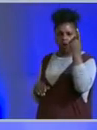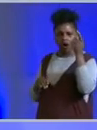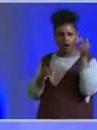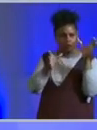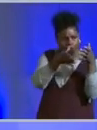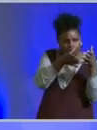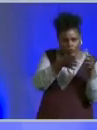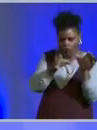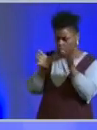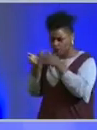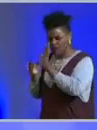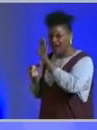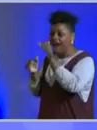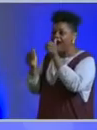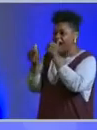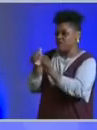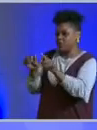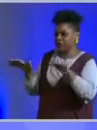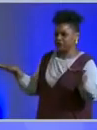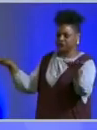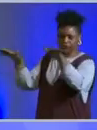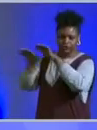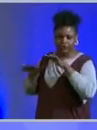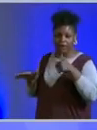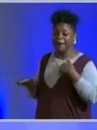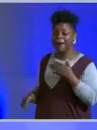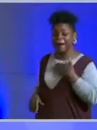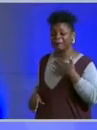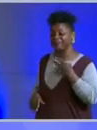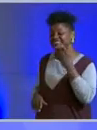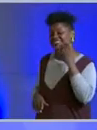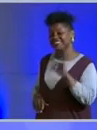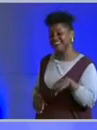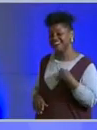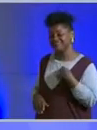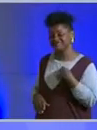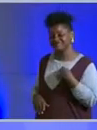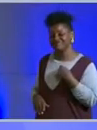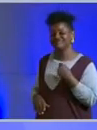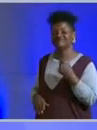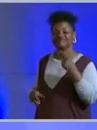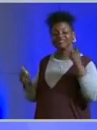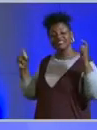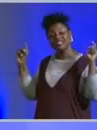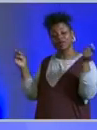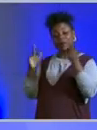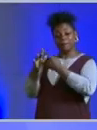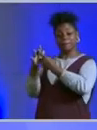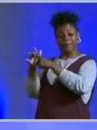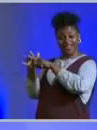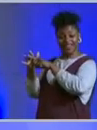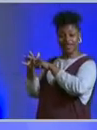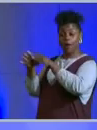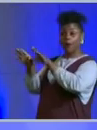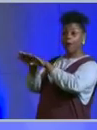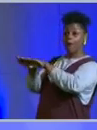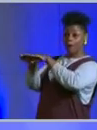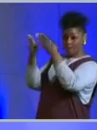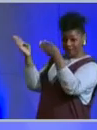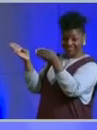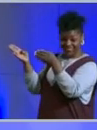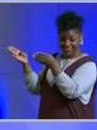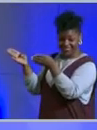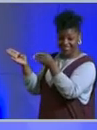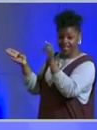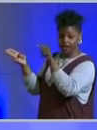happen everywhere. And I was very happy to see that not only did we celebrate the beginning of that, but the opening of the Ward 8 short-term family